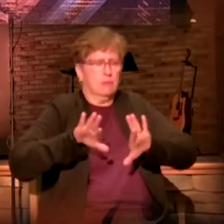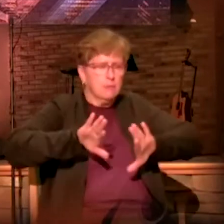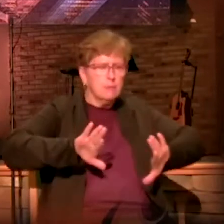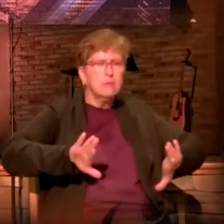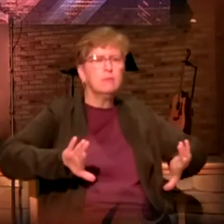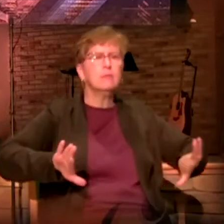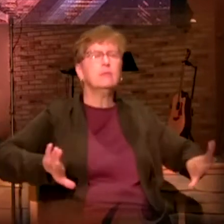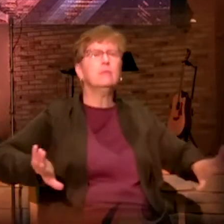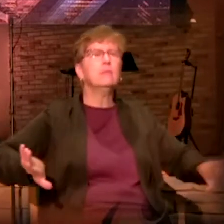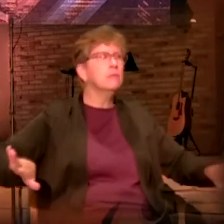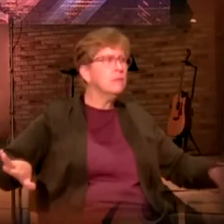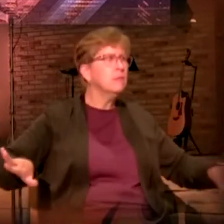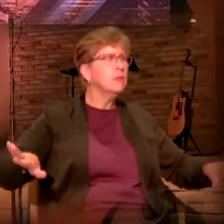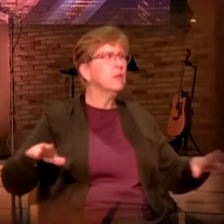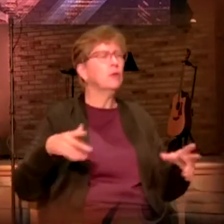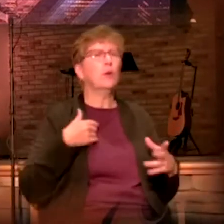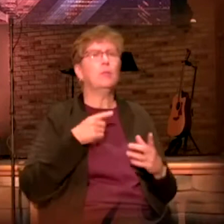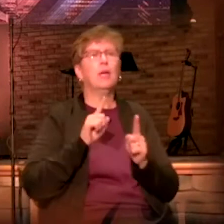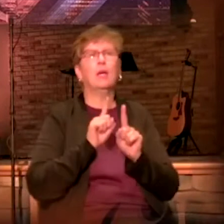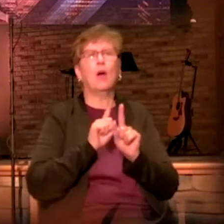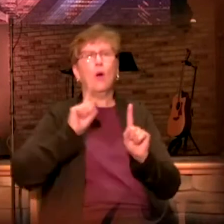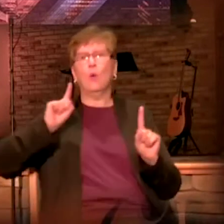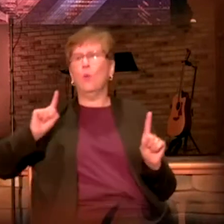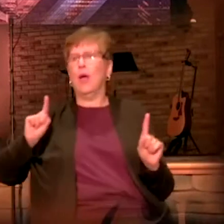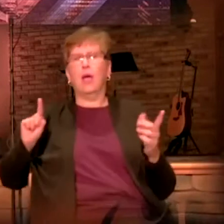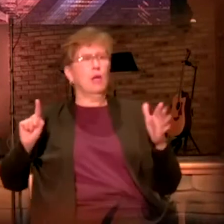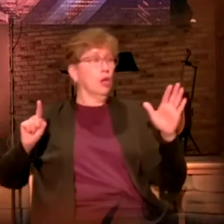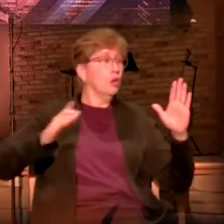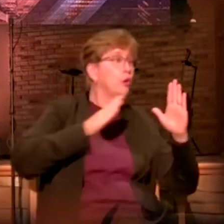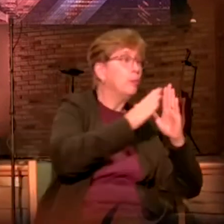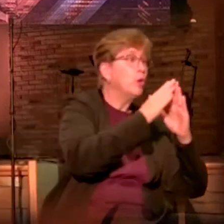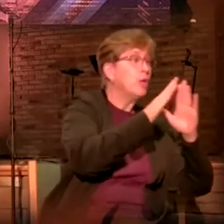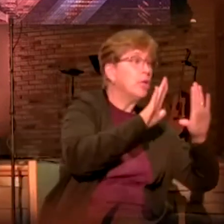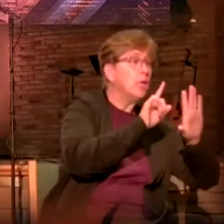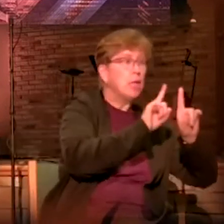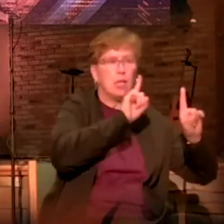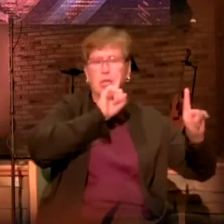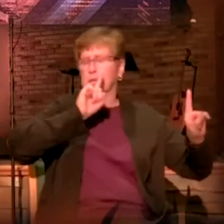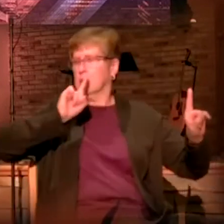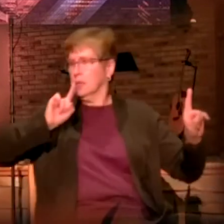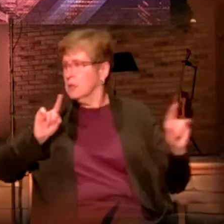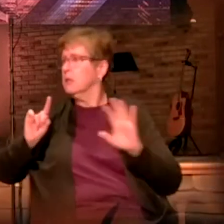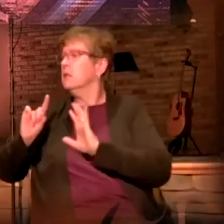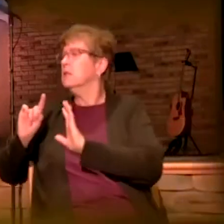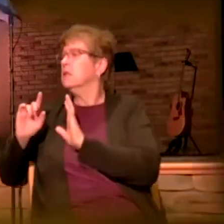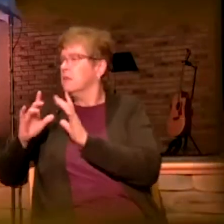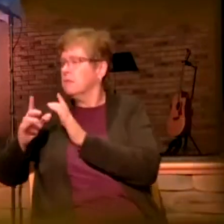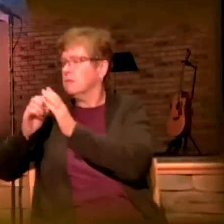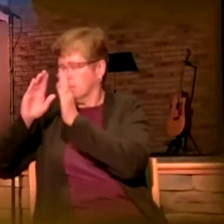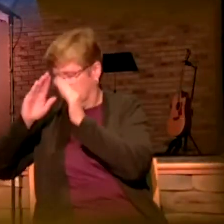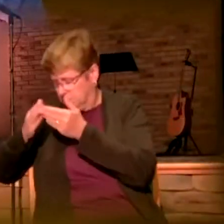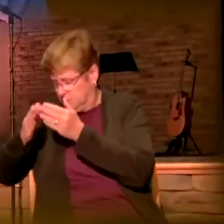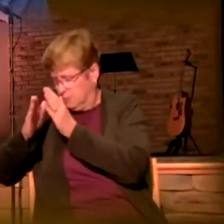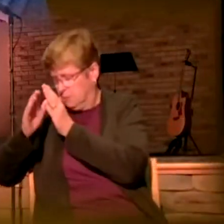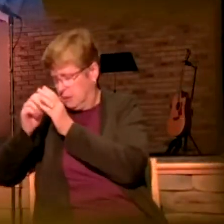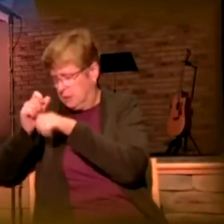At this time, you really want to be away from community, away from other people, and that's okay.